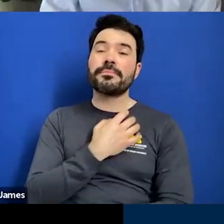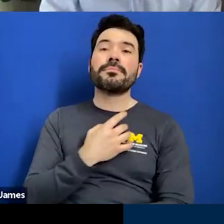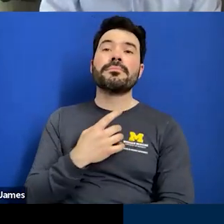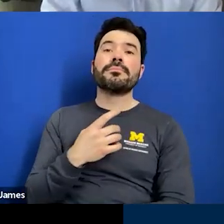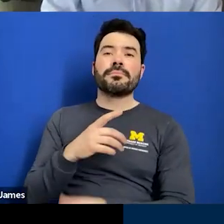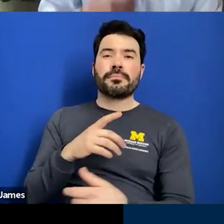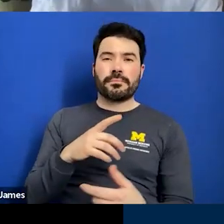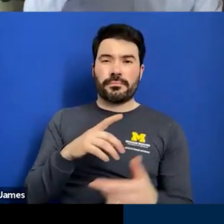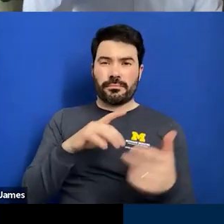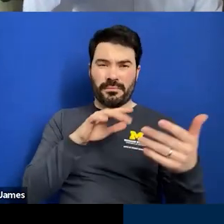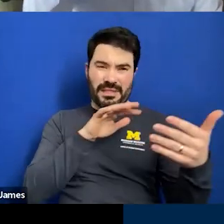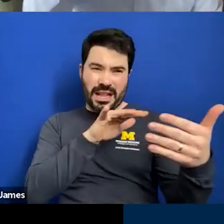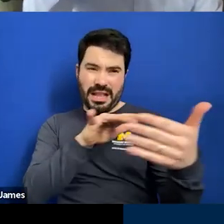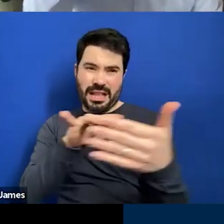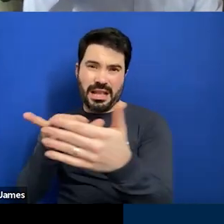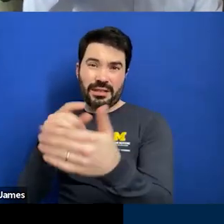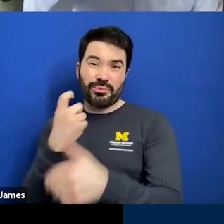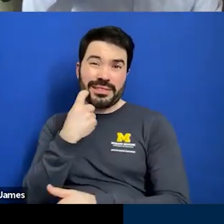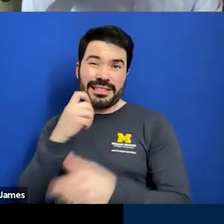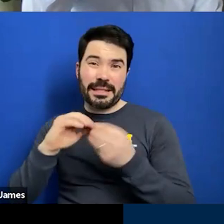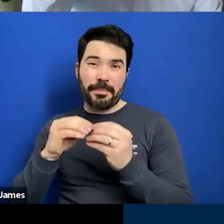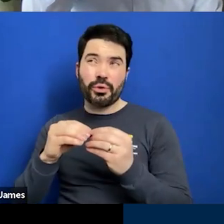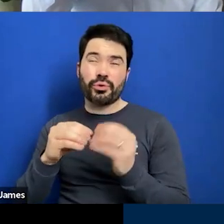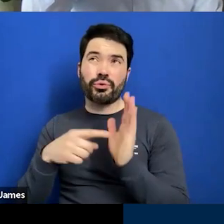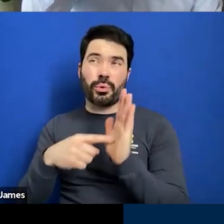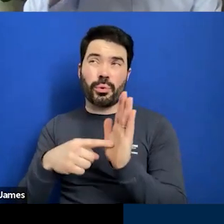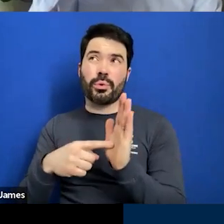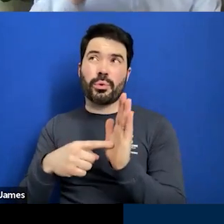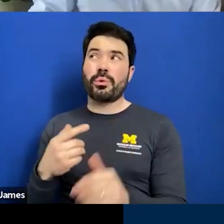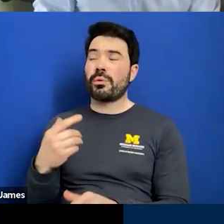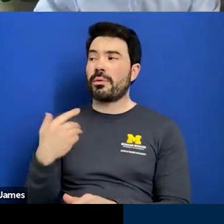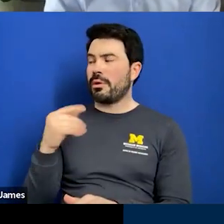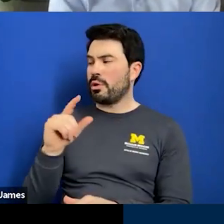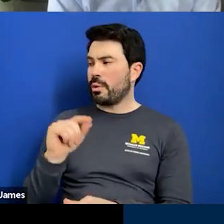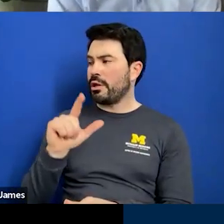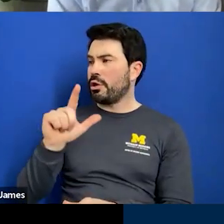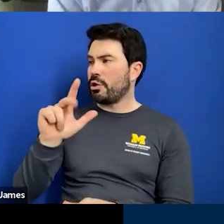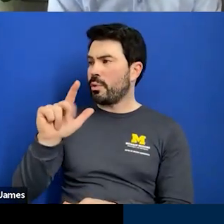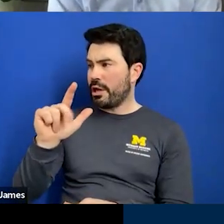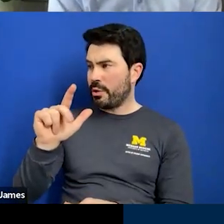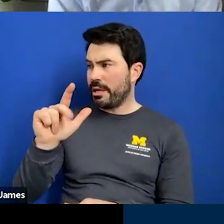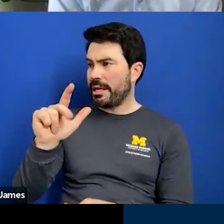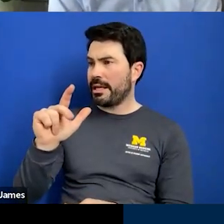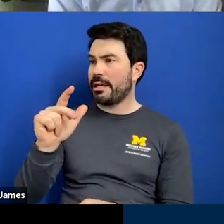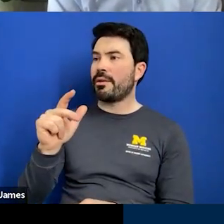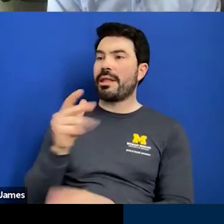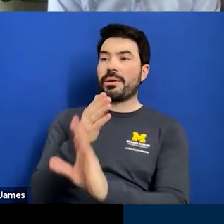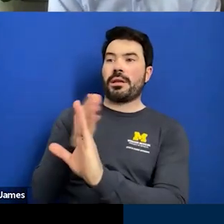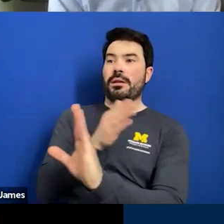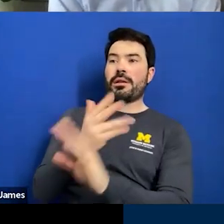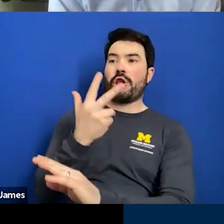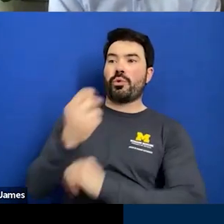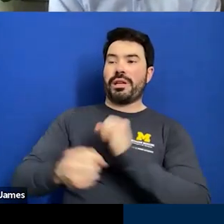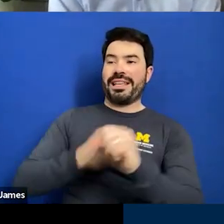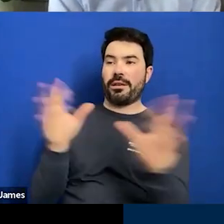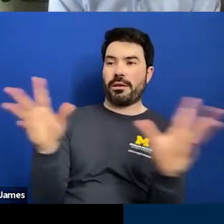have shows that if you, in 2023, the ACHIEVE trial, which is a 3-year